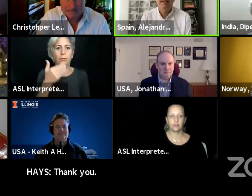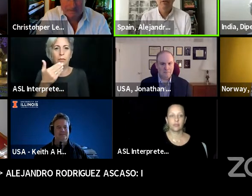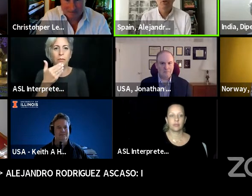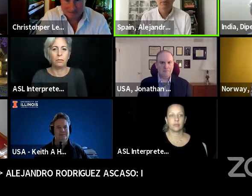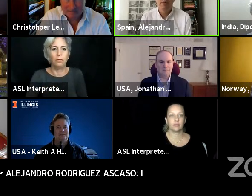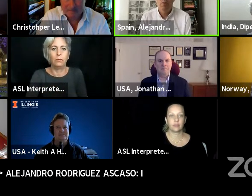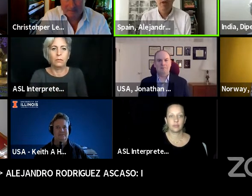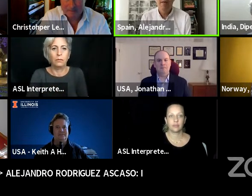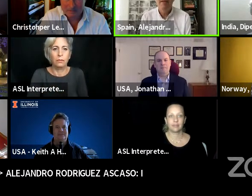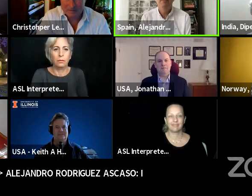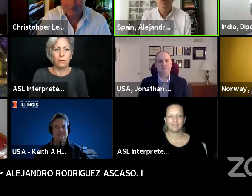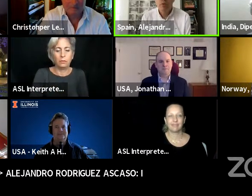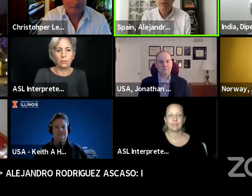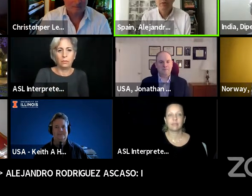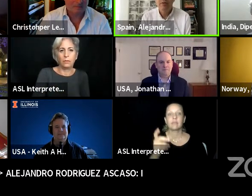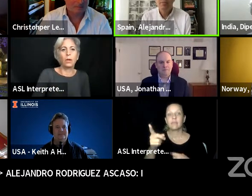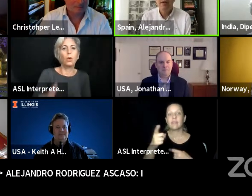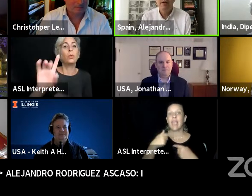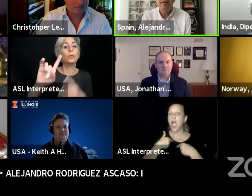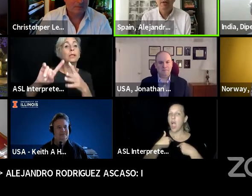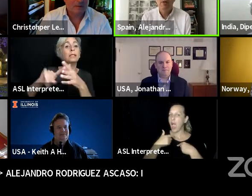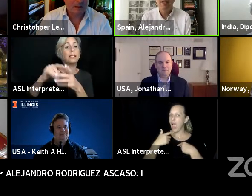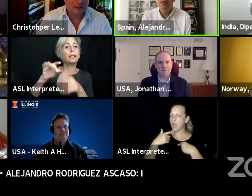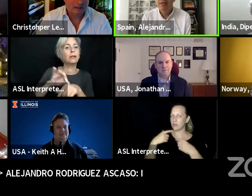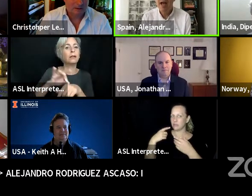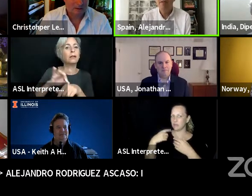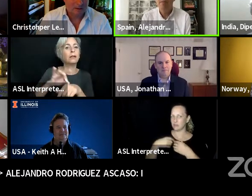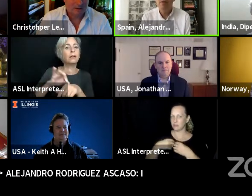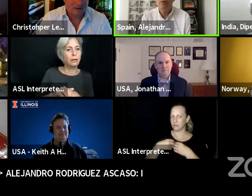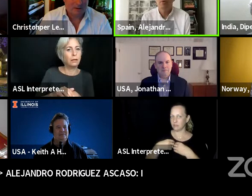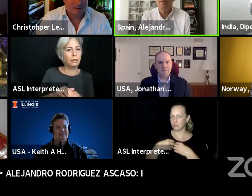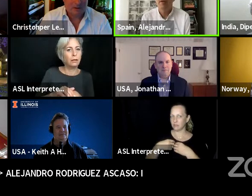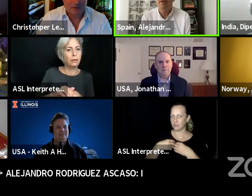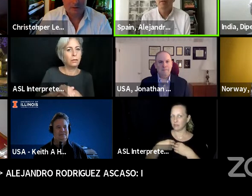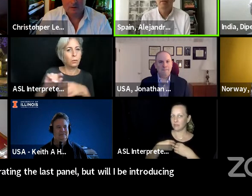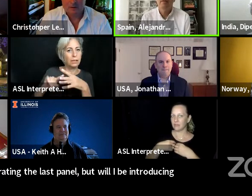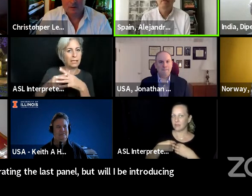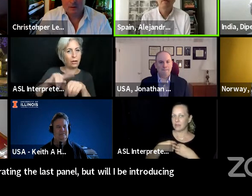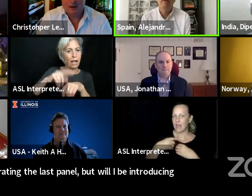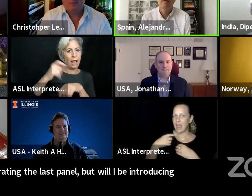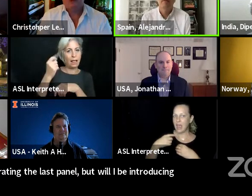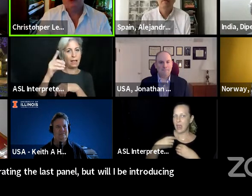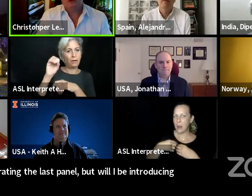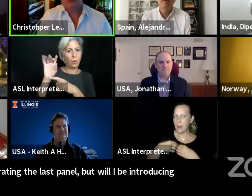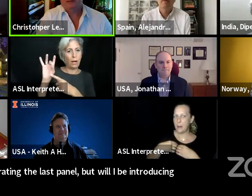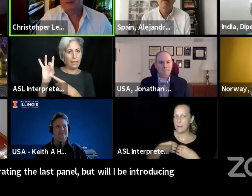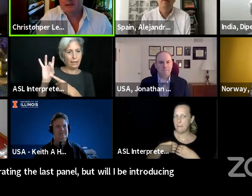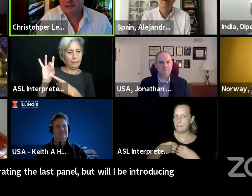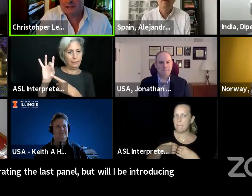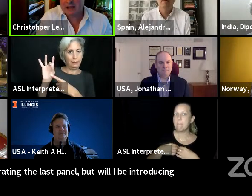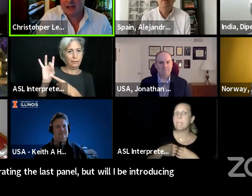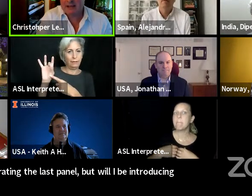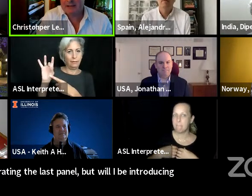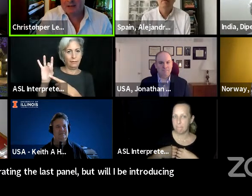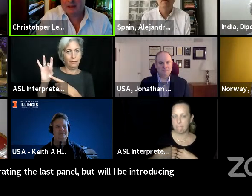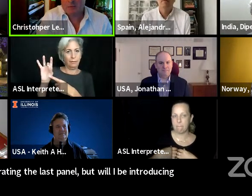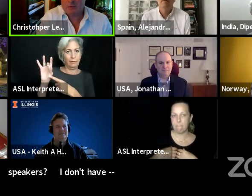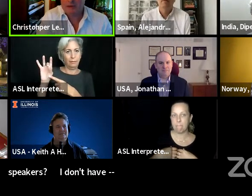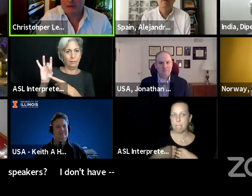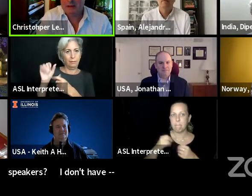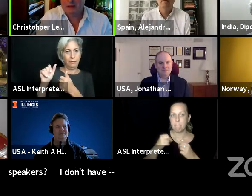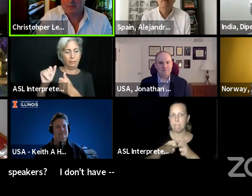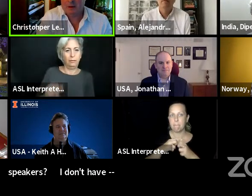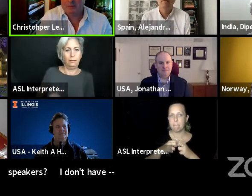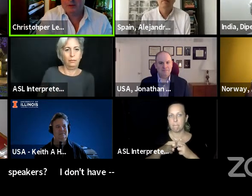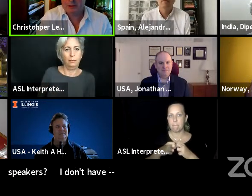but will I be introducing the speakers? Because I don't have the bios with me. There'll be a slide that